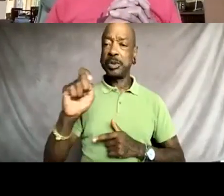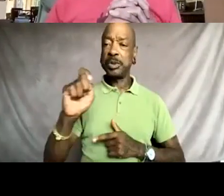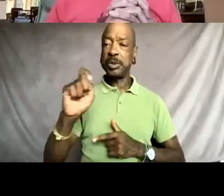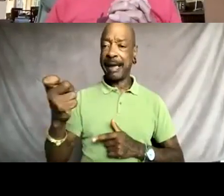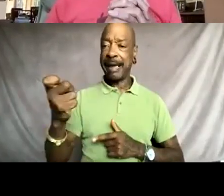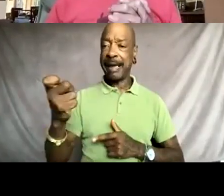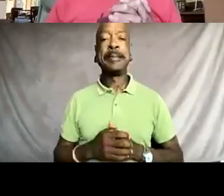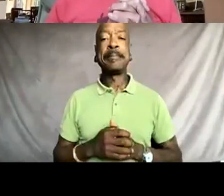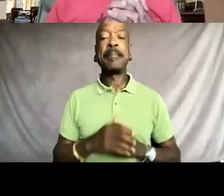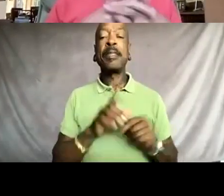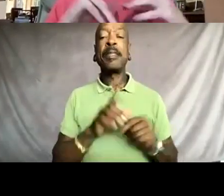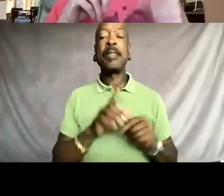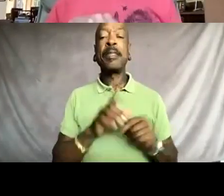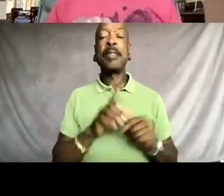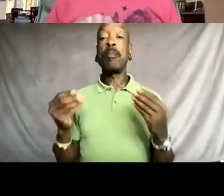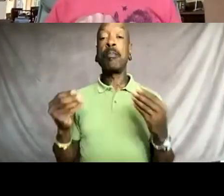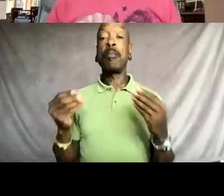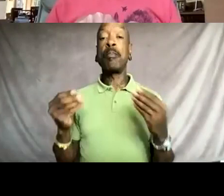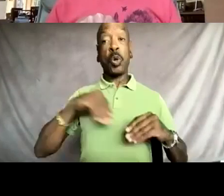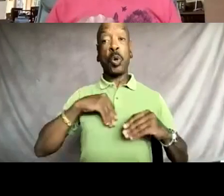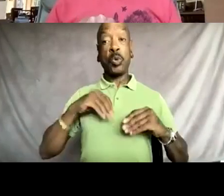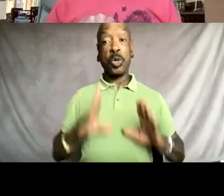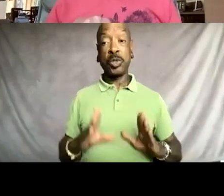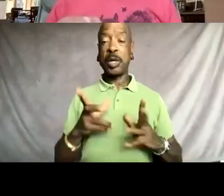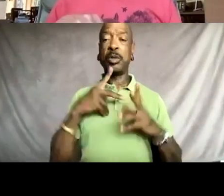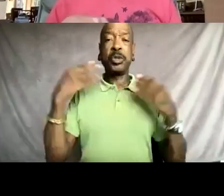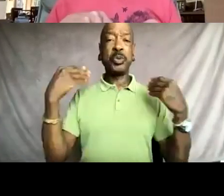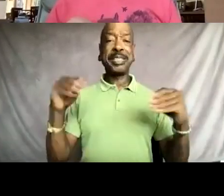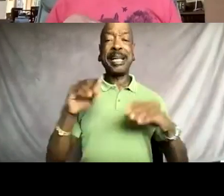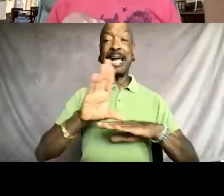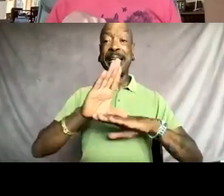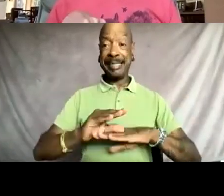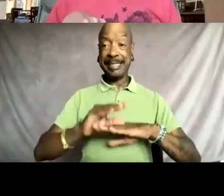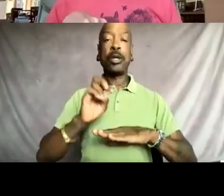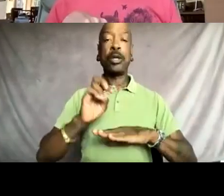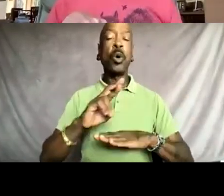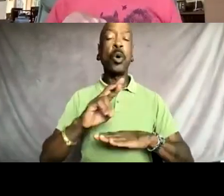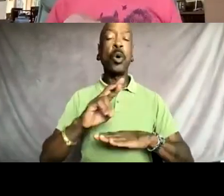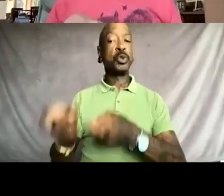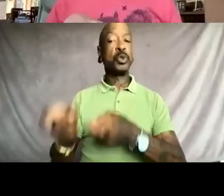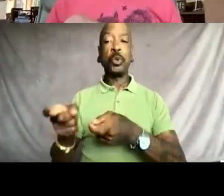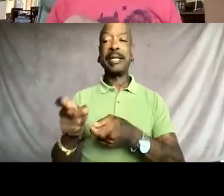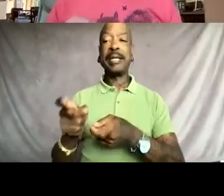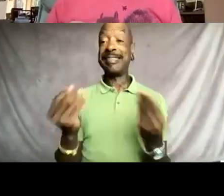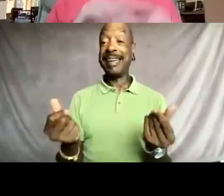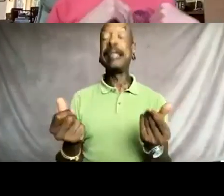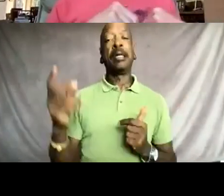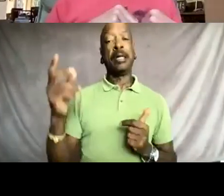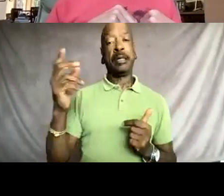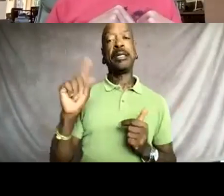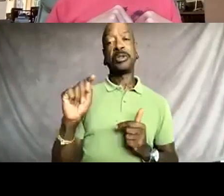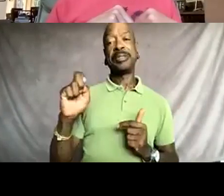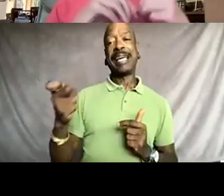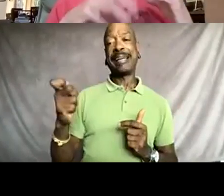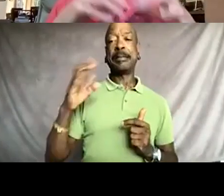for property owners that might want to sell at a discount or even donate land, there's tax benefits that they can